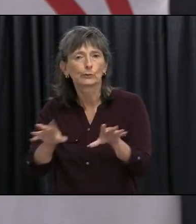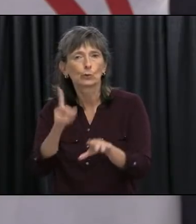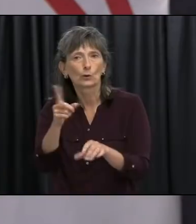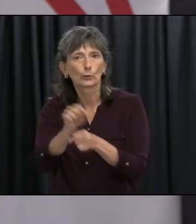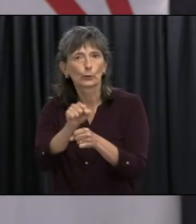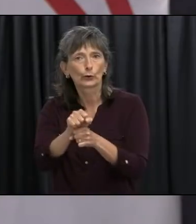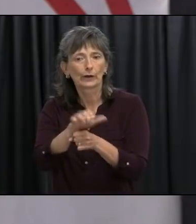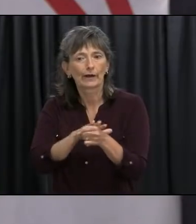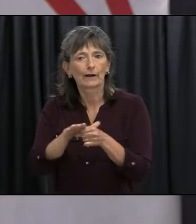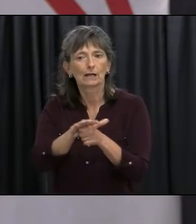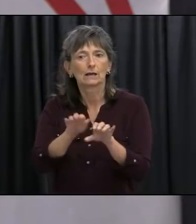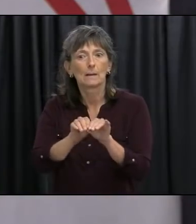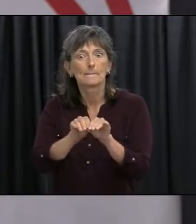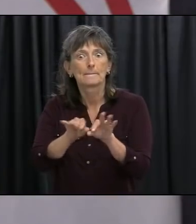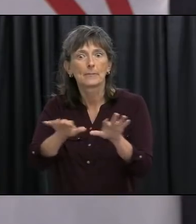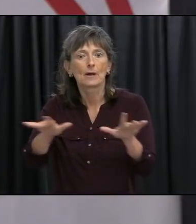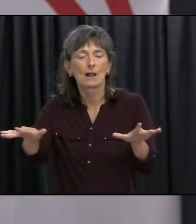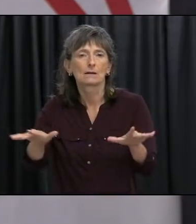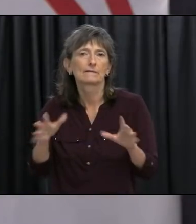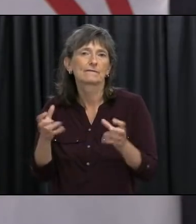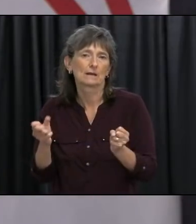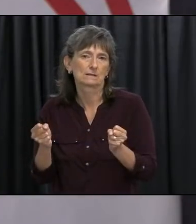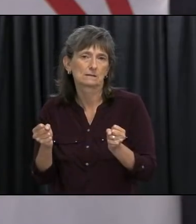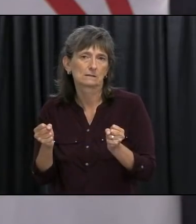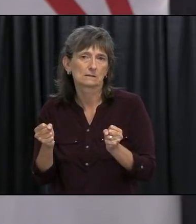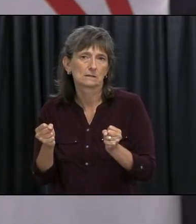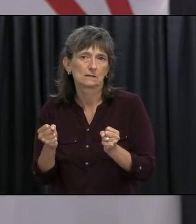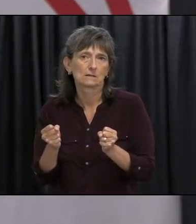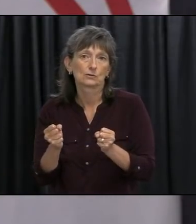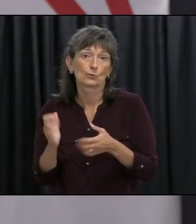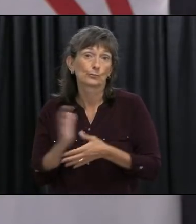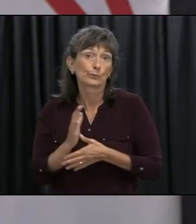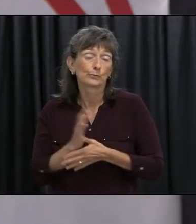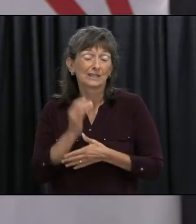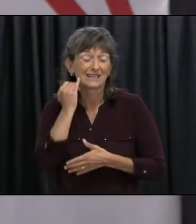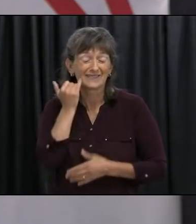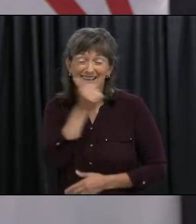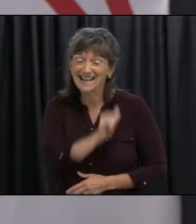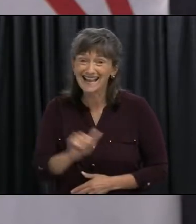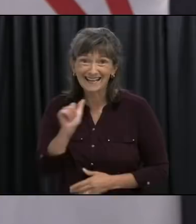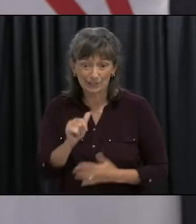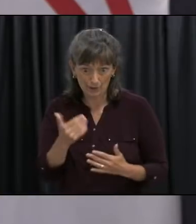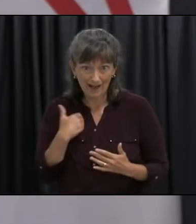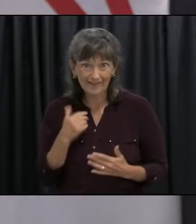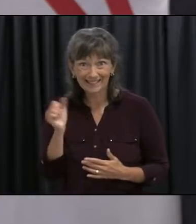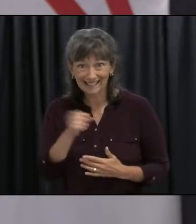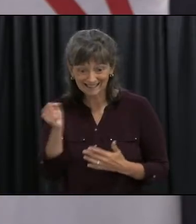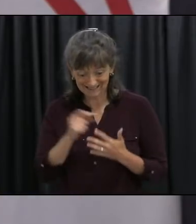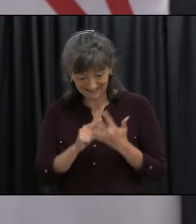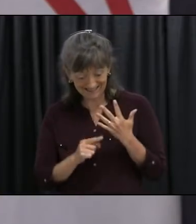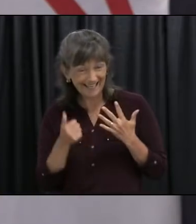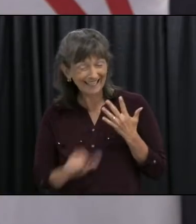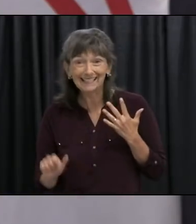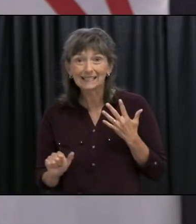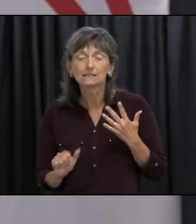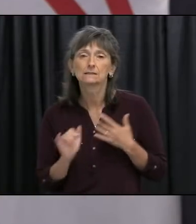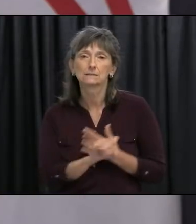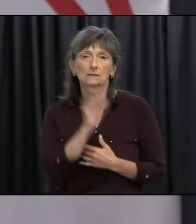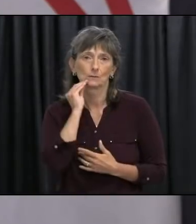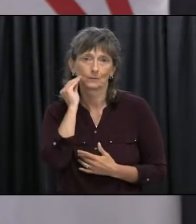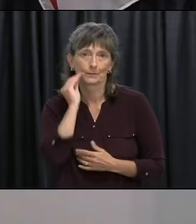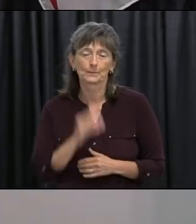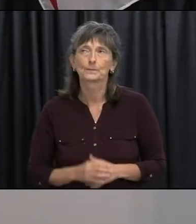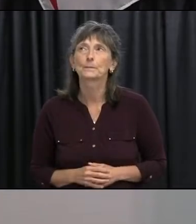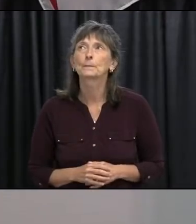workplaces. That's what causes the spread. So the safety measure is, if you're showing symptoms, well, then we encourage you to stay home. And